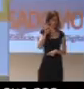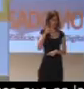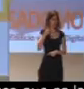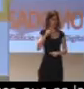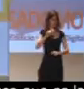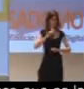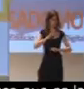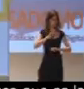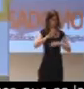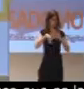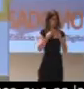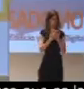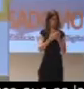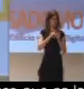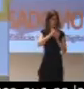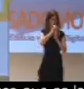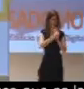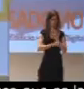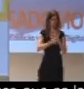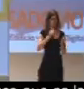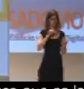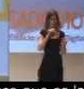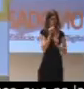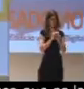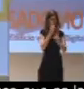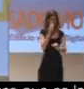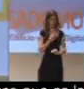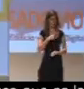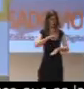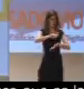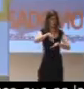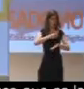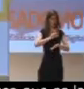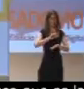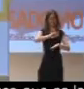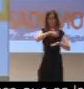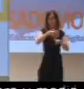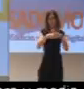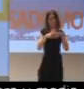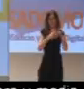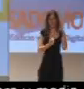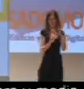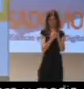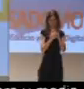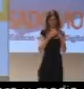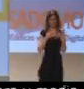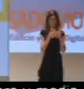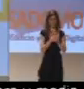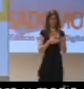INREDIS domotics only take 1 hour or 1.5 hours to configure.